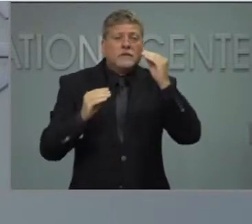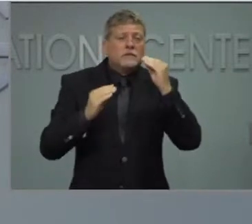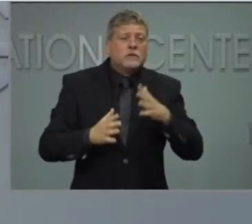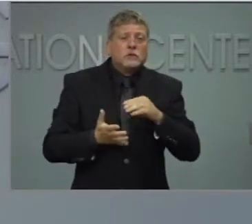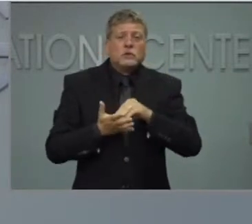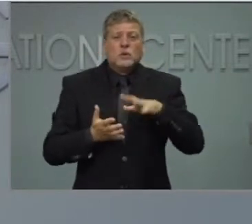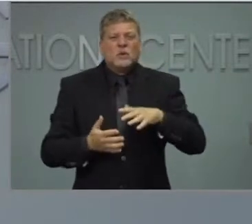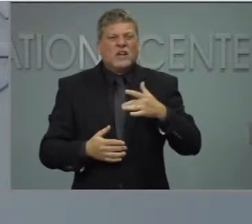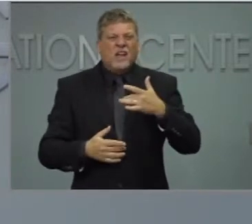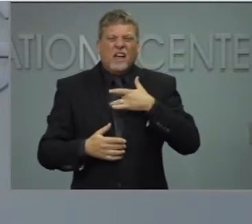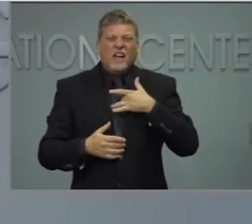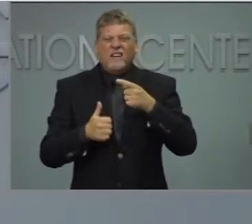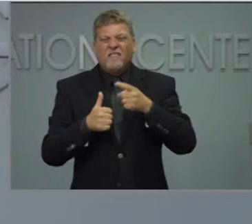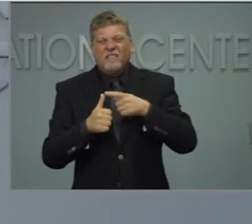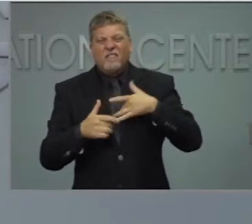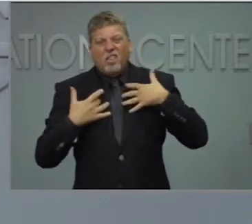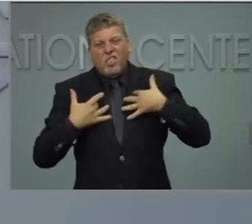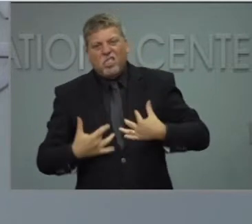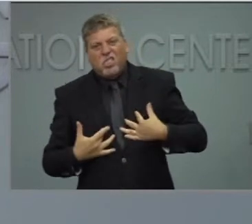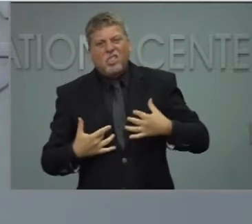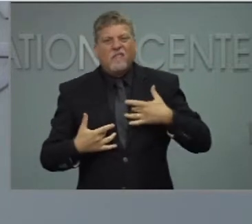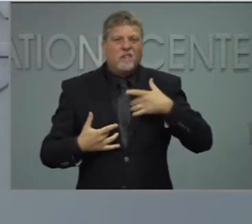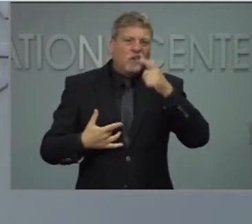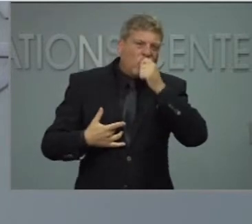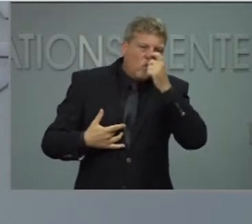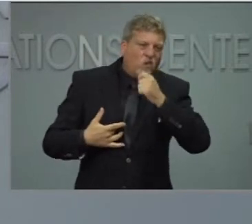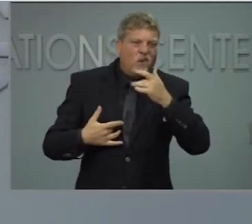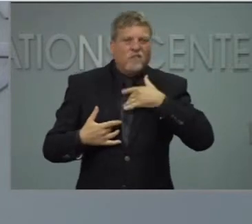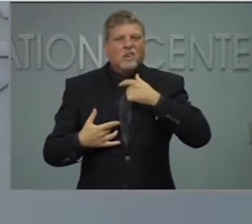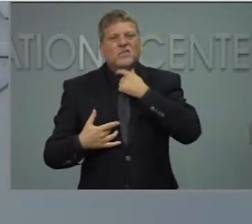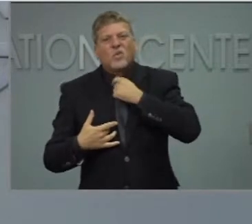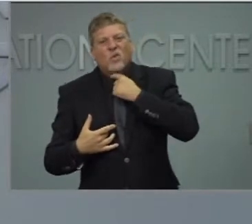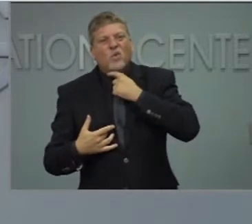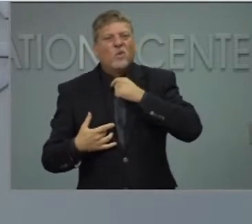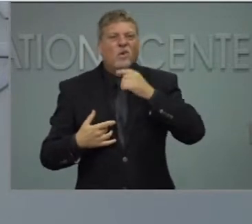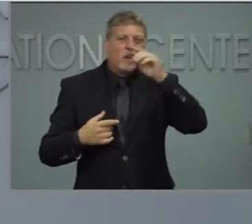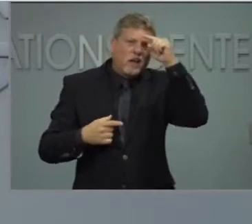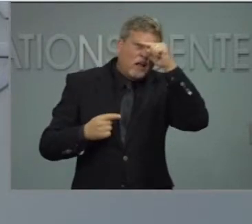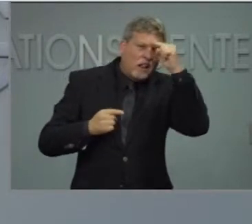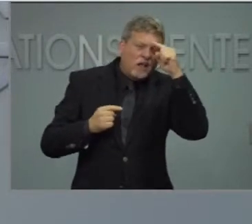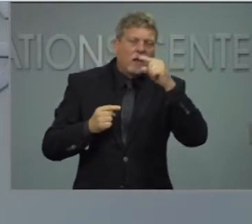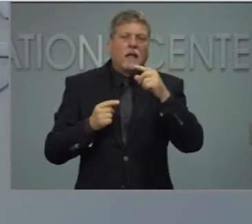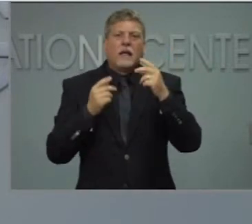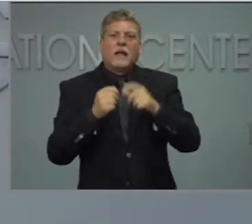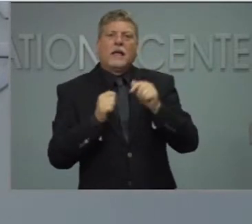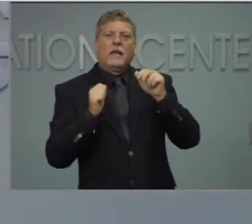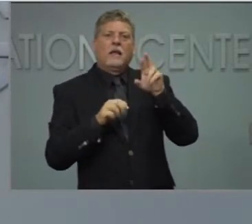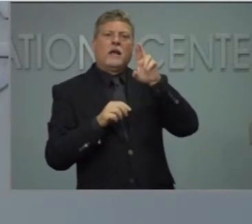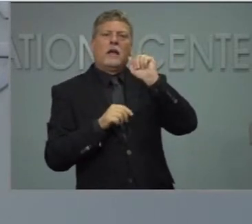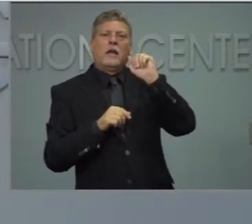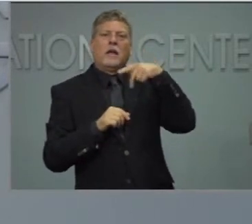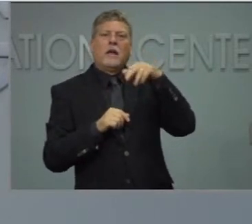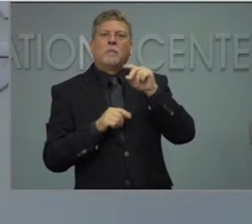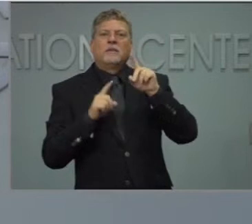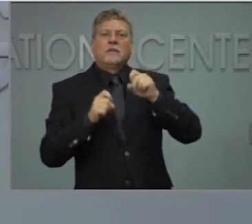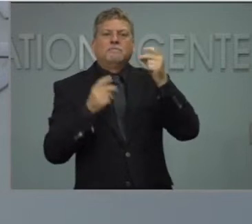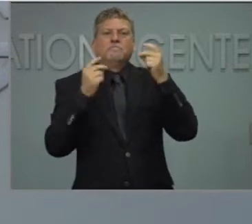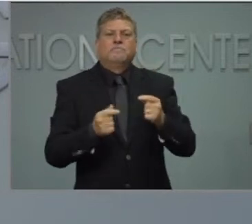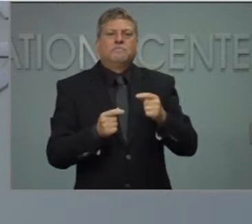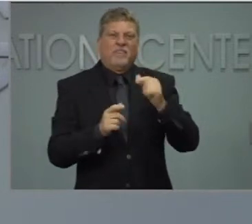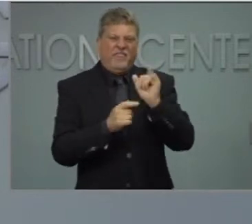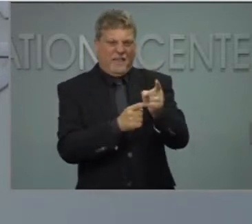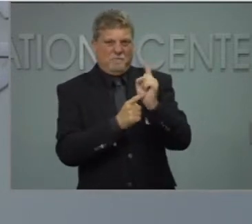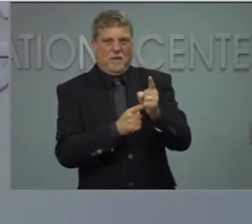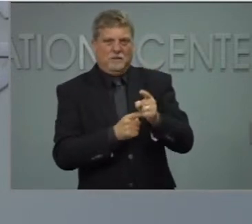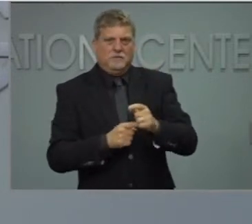with symptoms of COVID, and being able to do a test right in that moment. One, I think it cuts down the amount of time between knowing